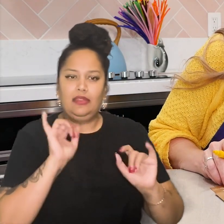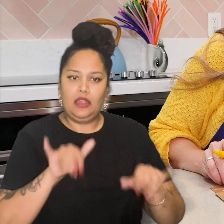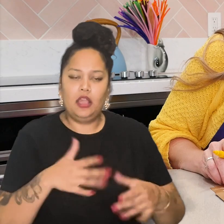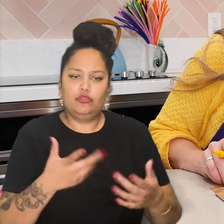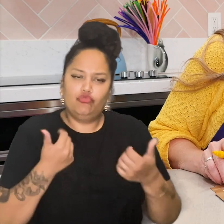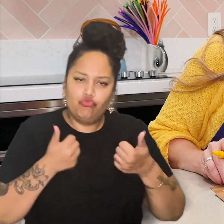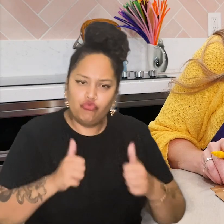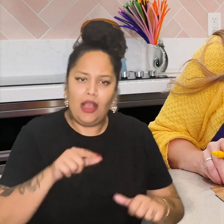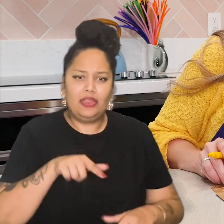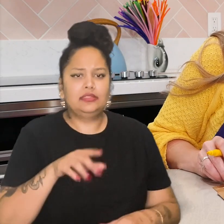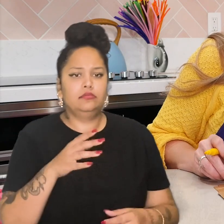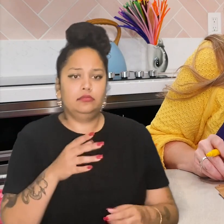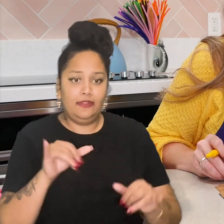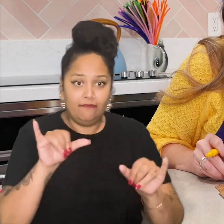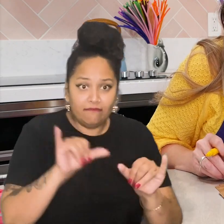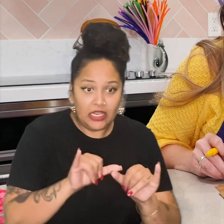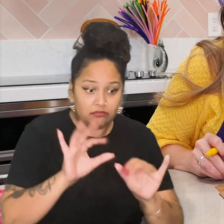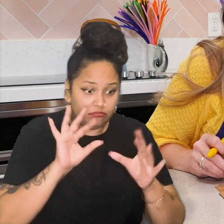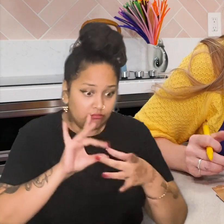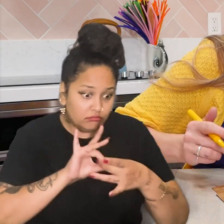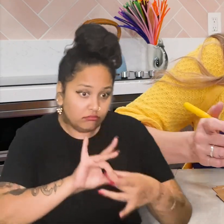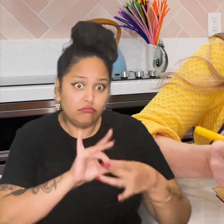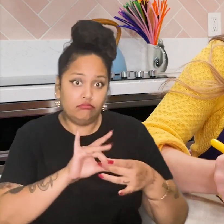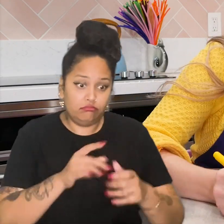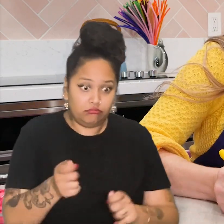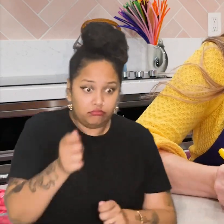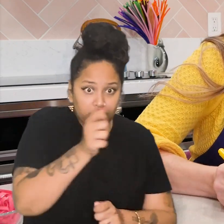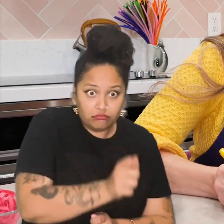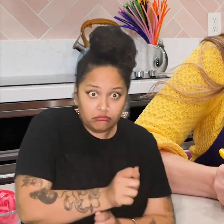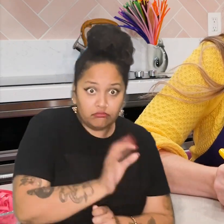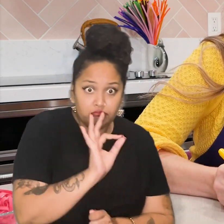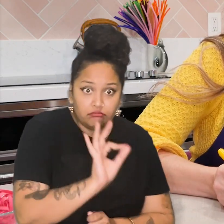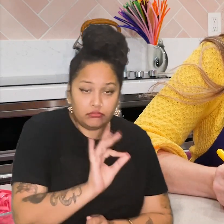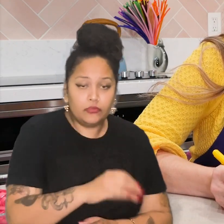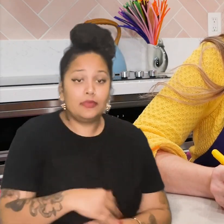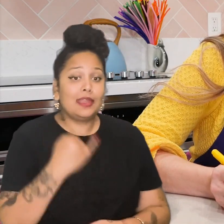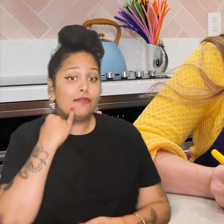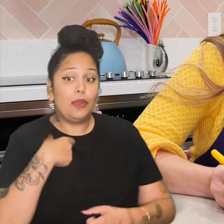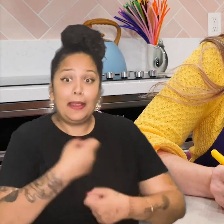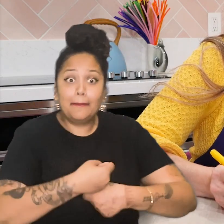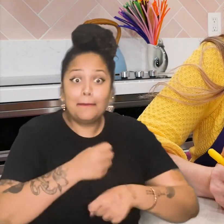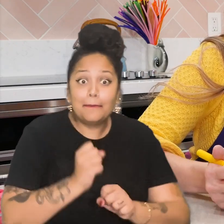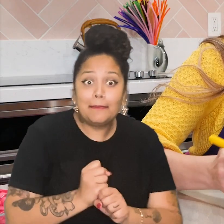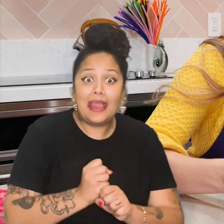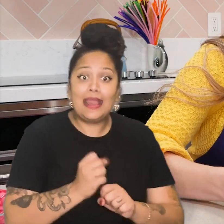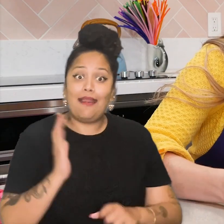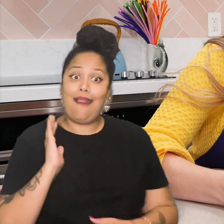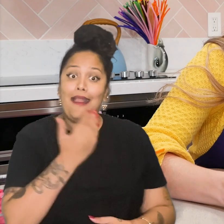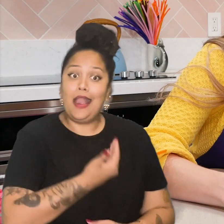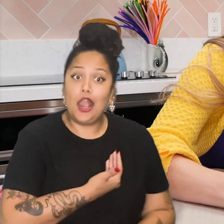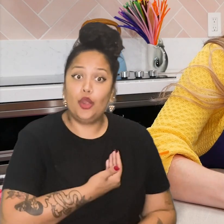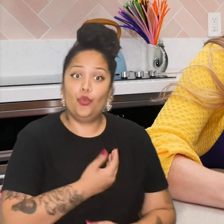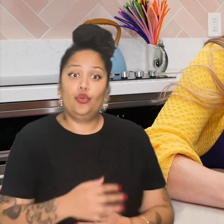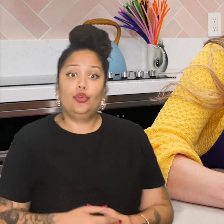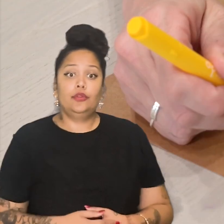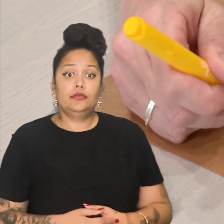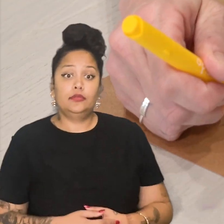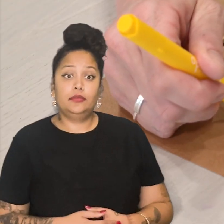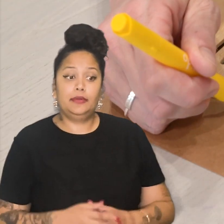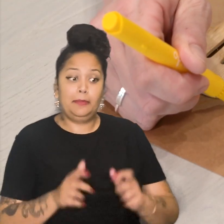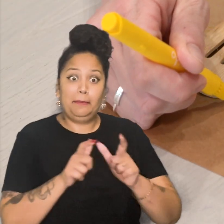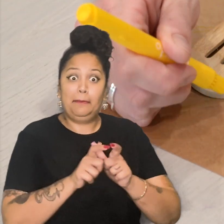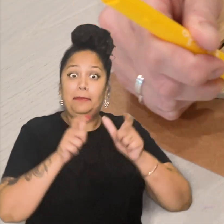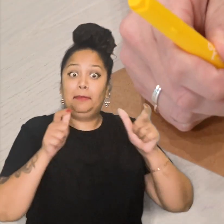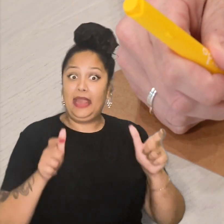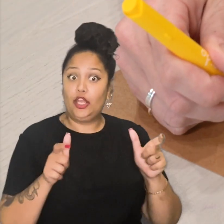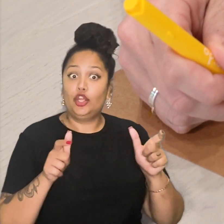it kind of fits on our spoon. I think if we make our star even bigger,